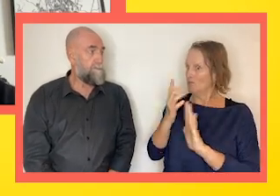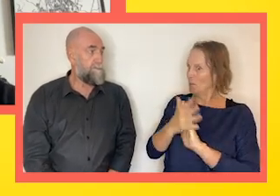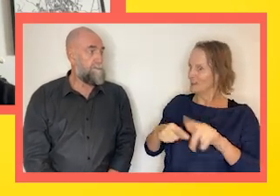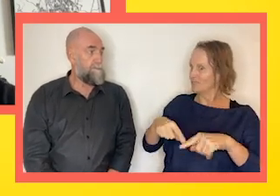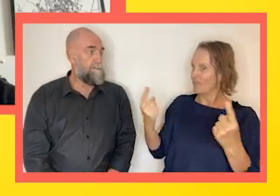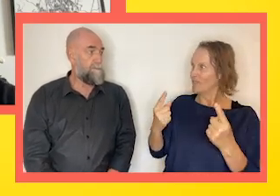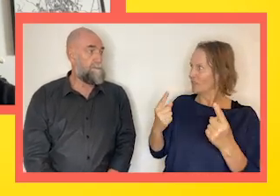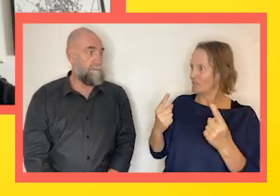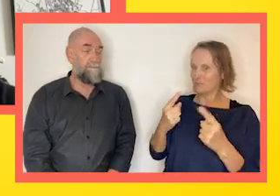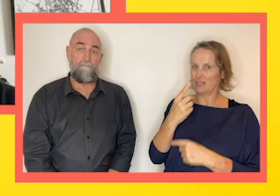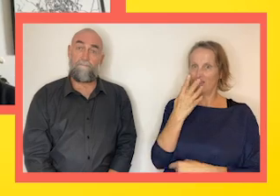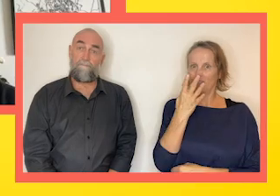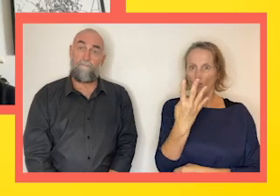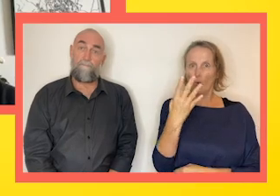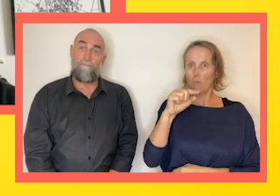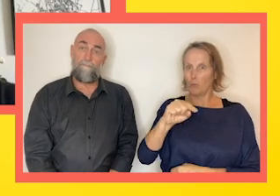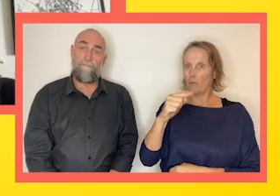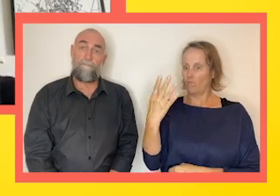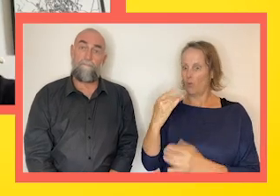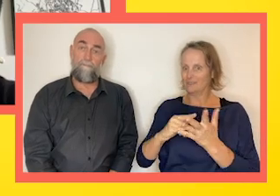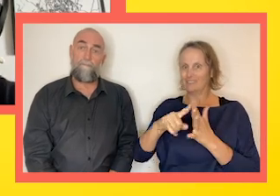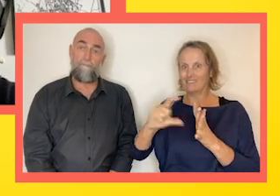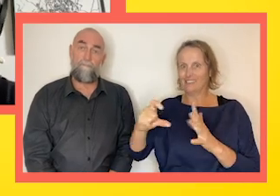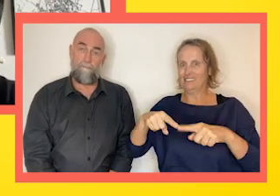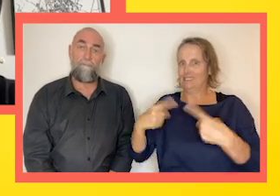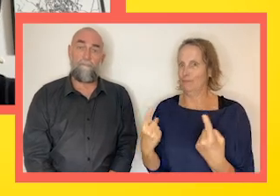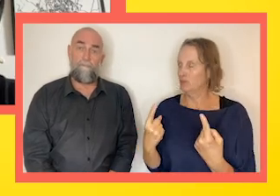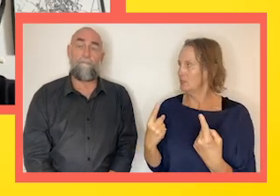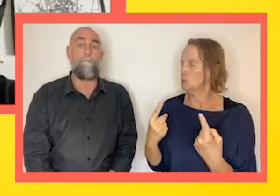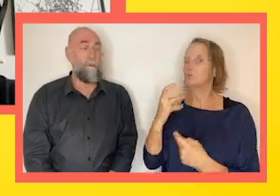plus 4.4 in that, and I ran